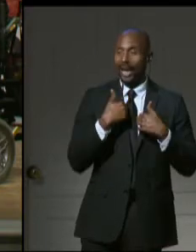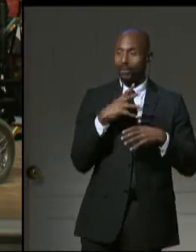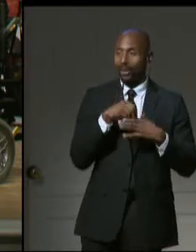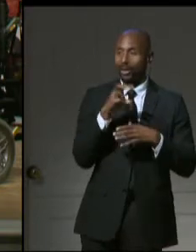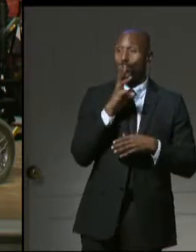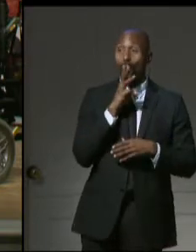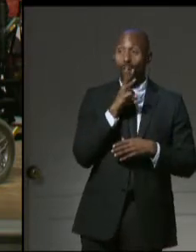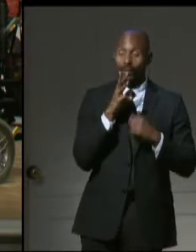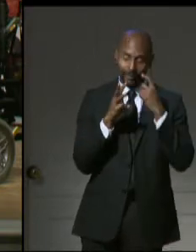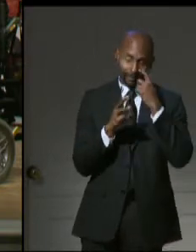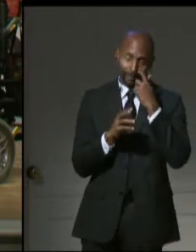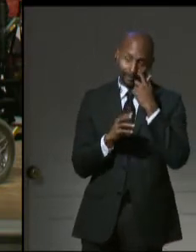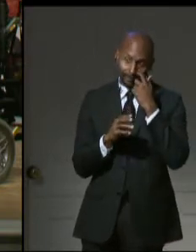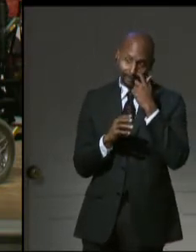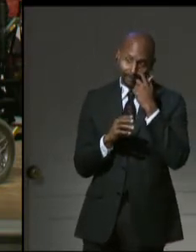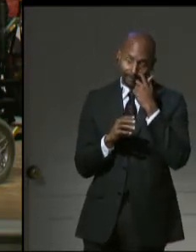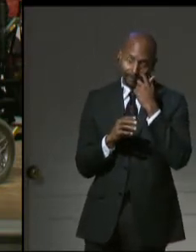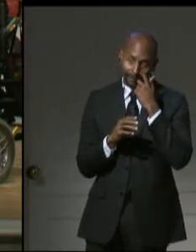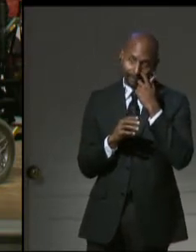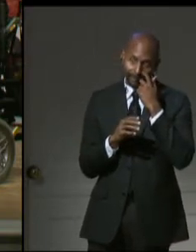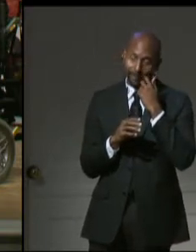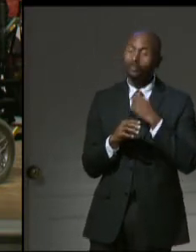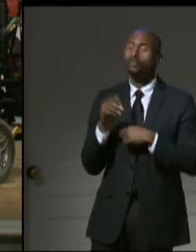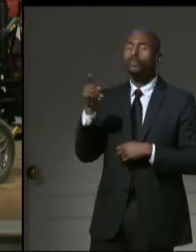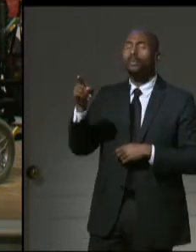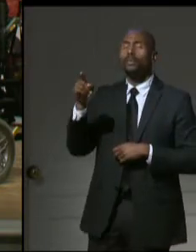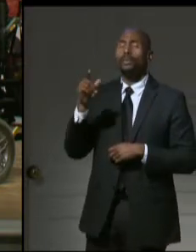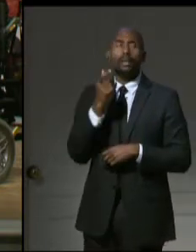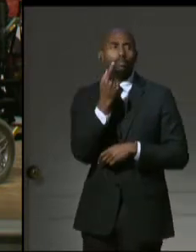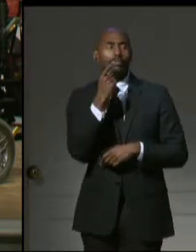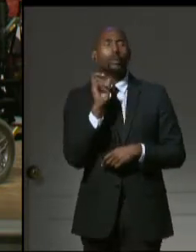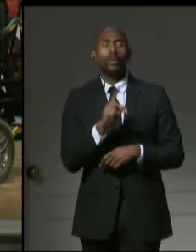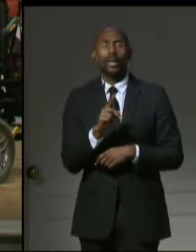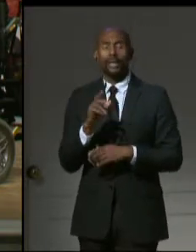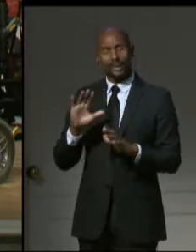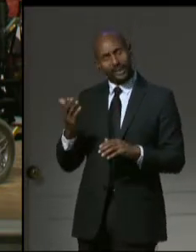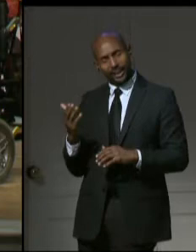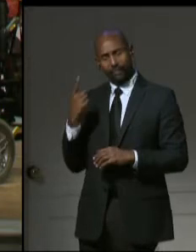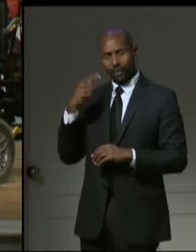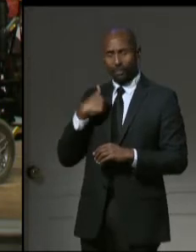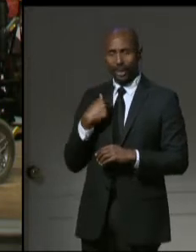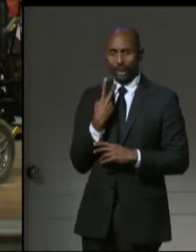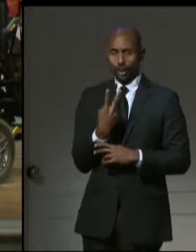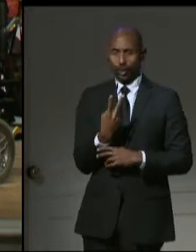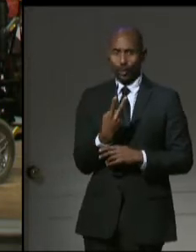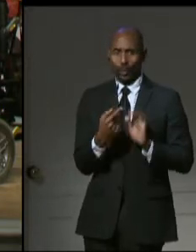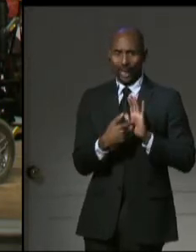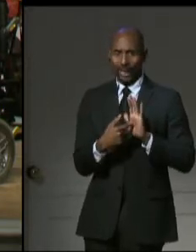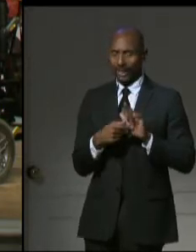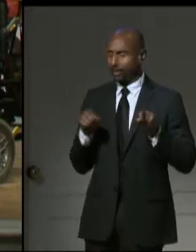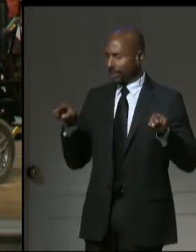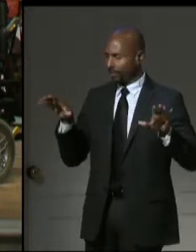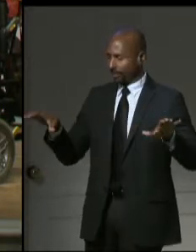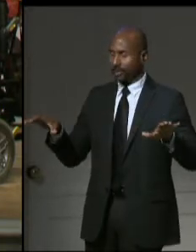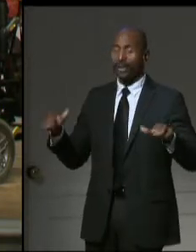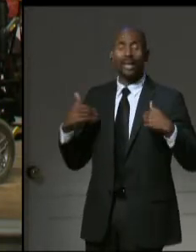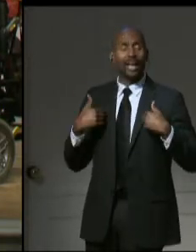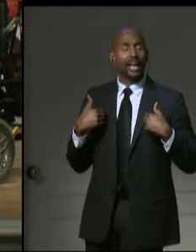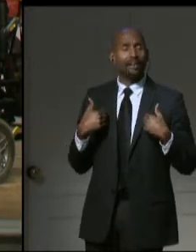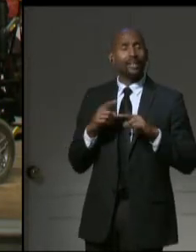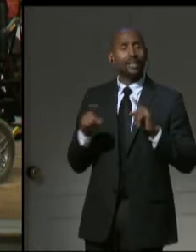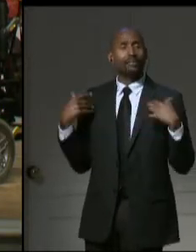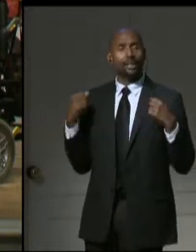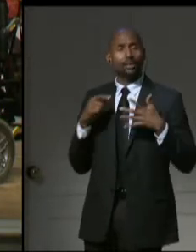the water. So to me, it seems like the two exhibits have